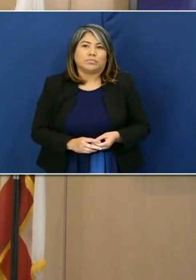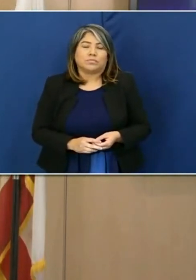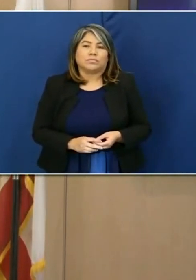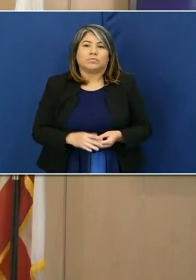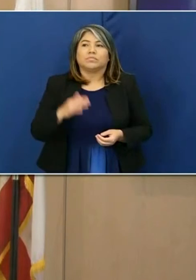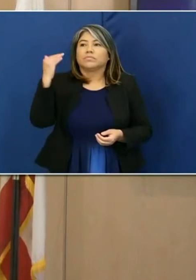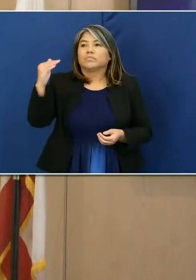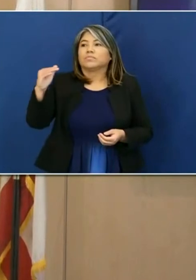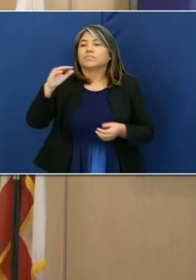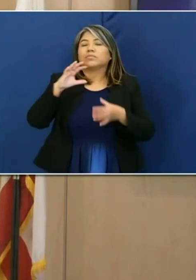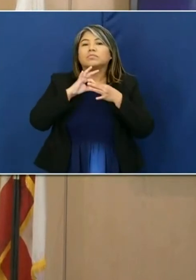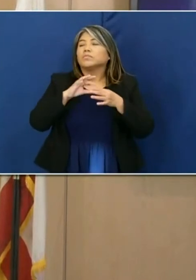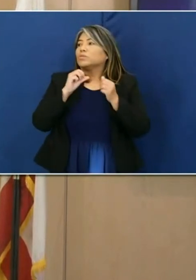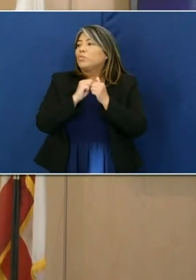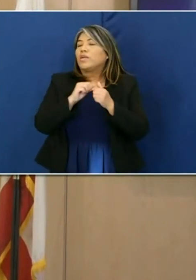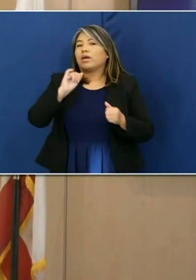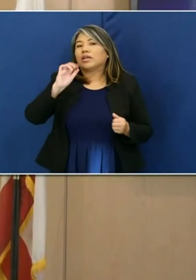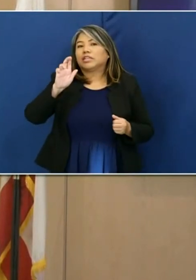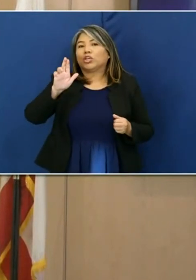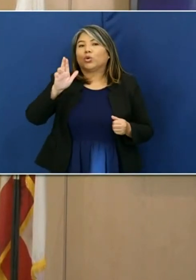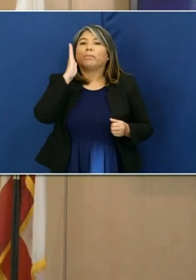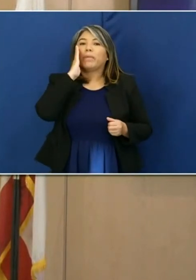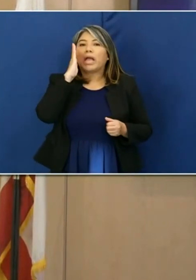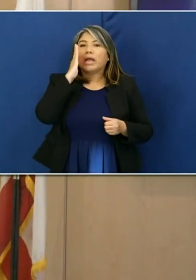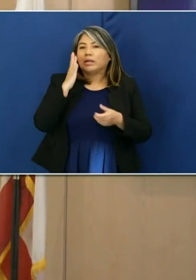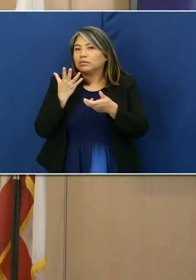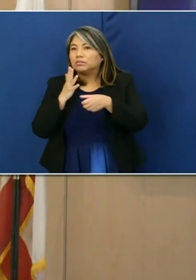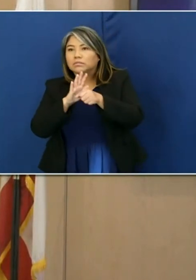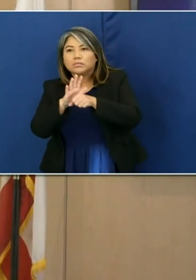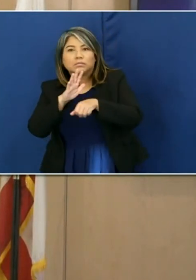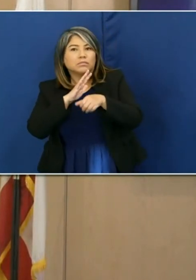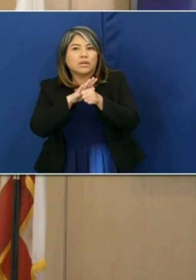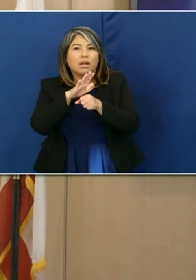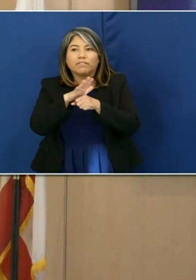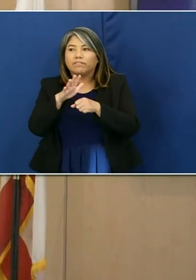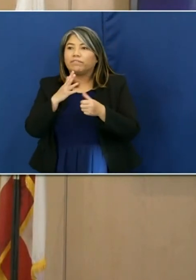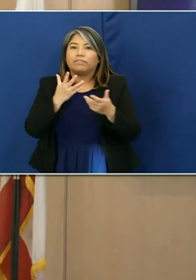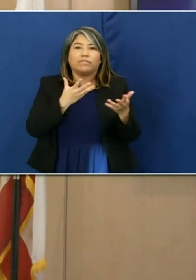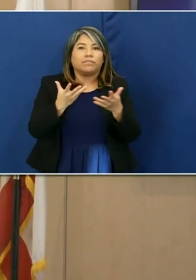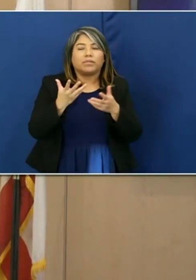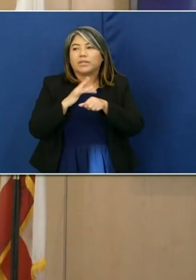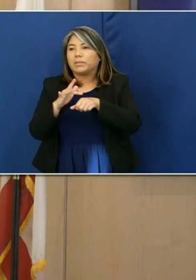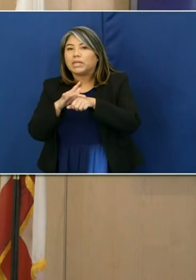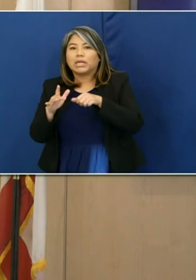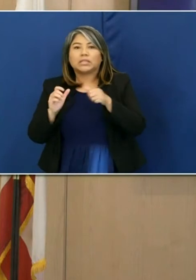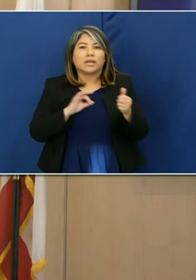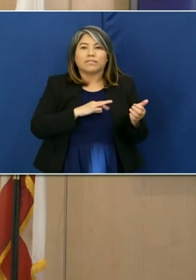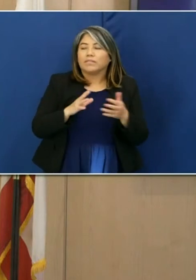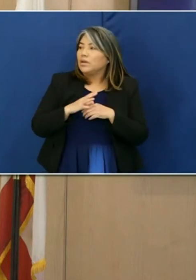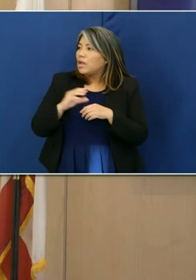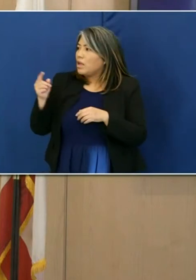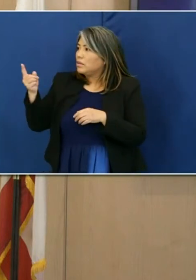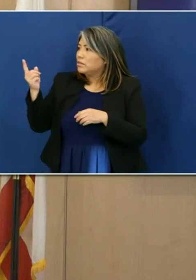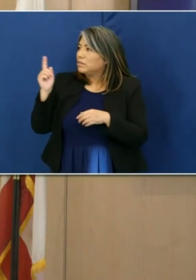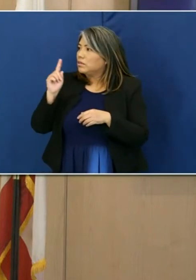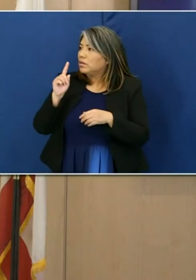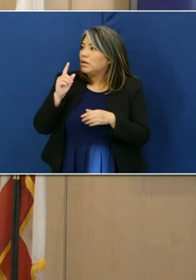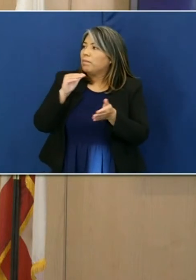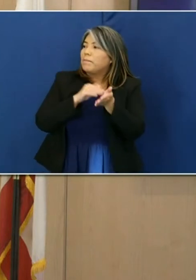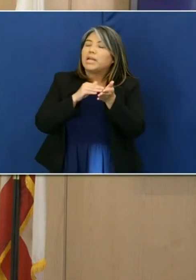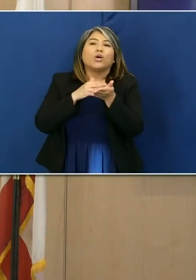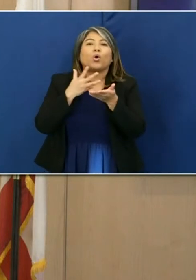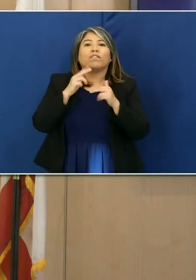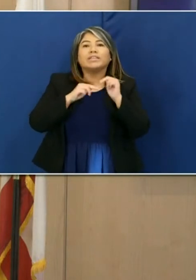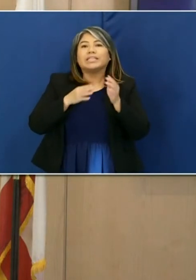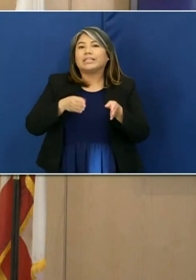This next question deals with our ICU bed capacity, and Rob Sills, our Chief Medical Facilities Director, is going to respond.